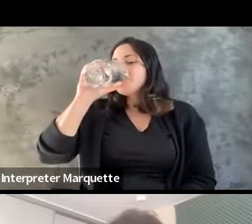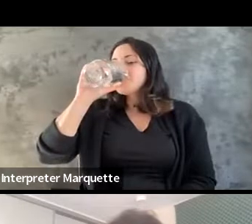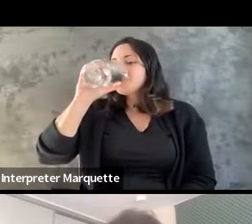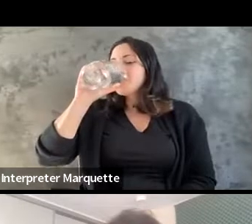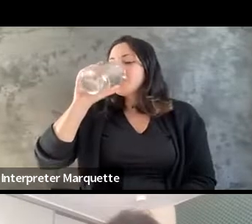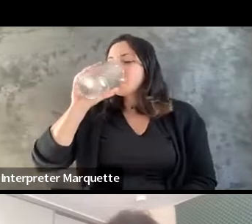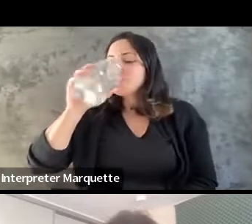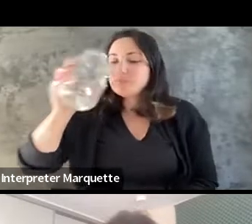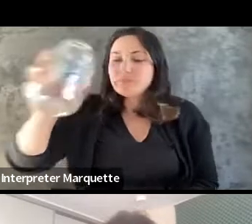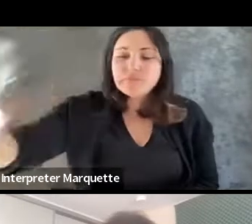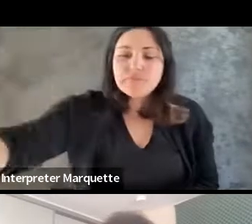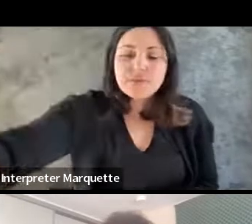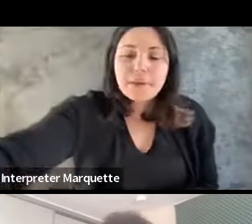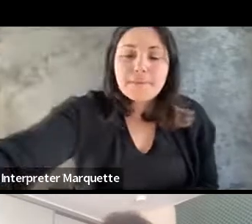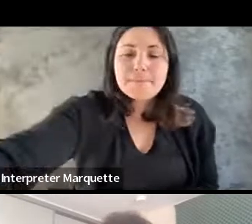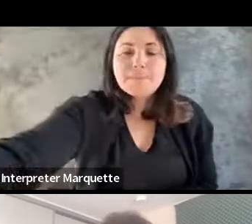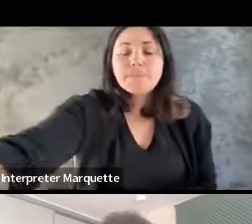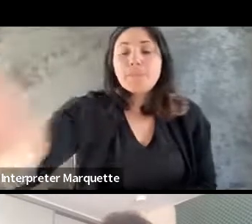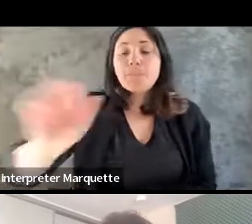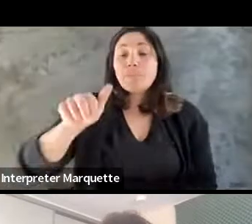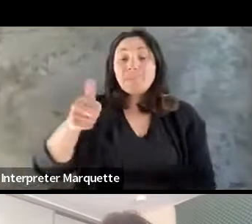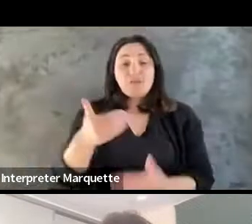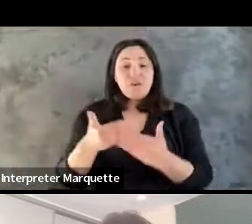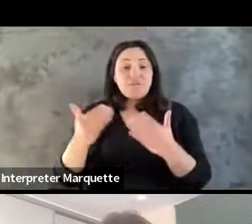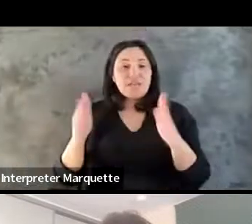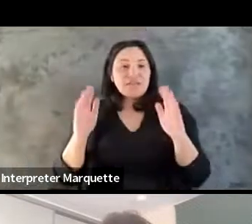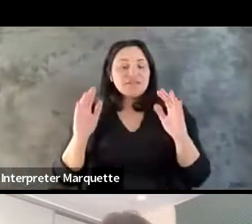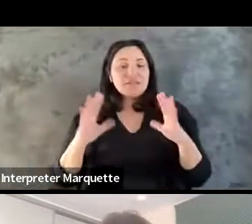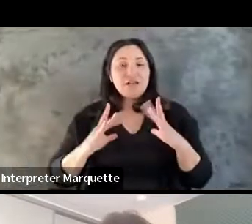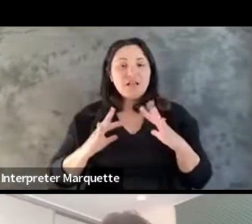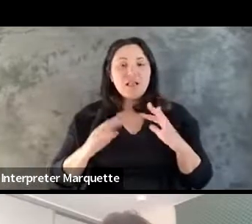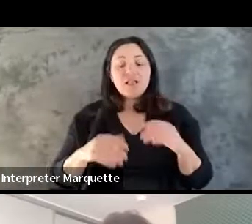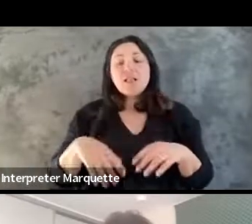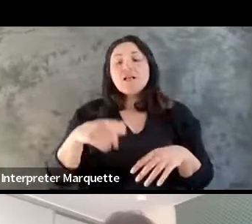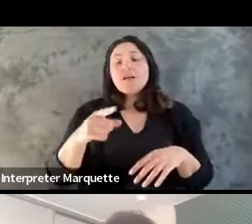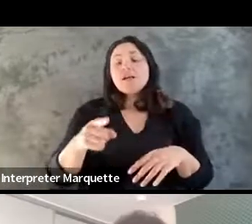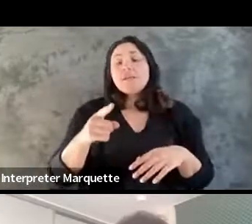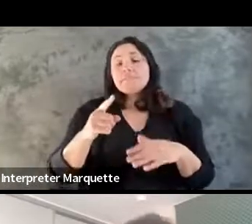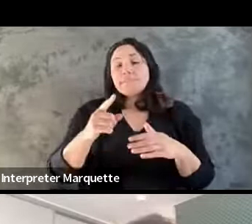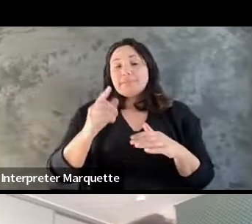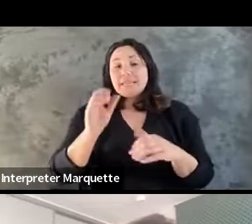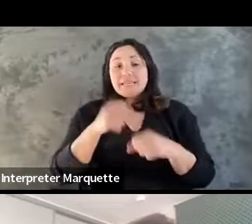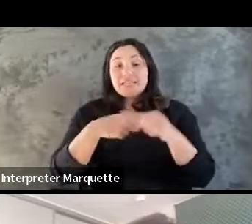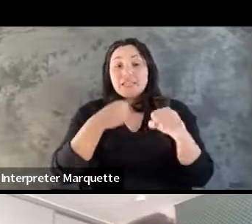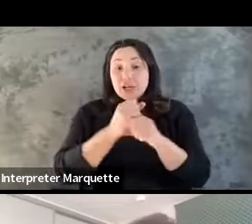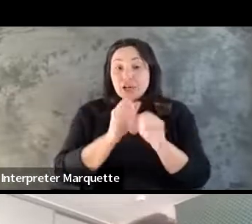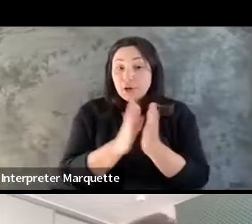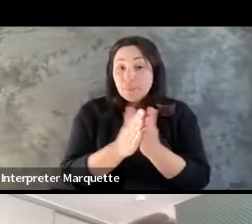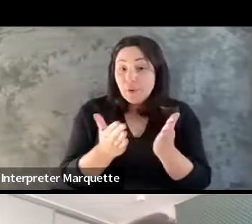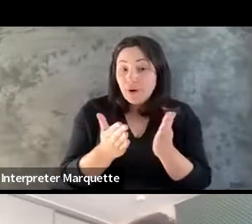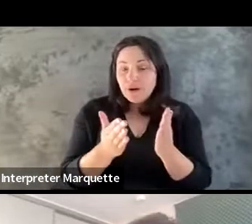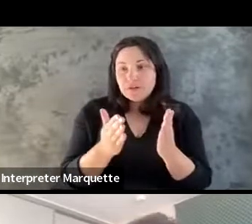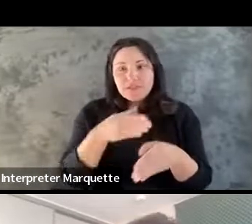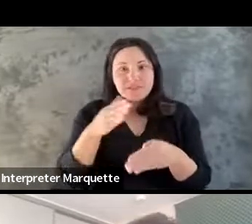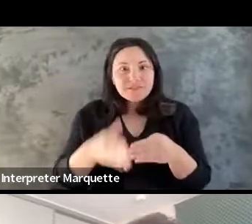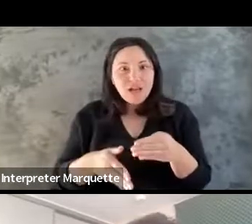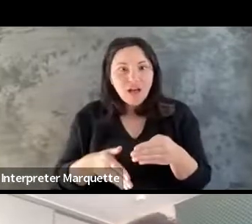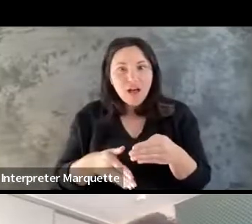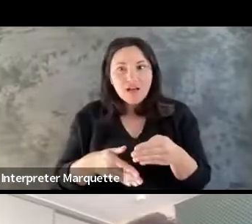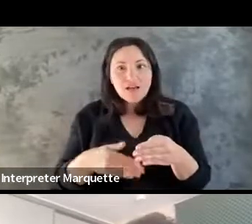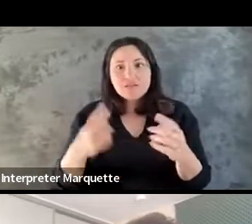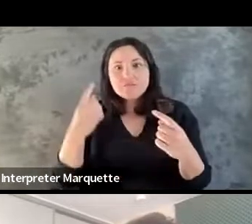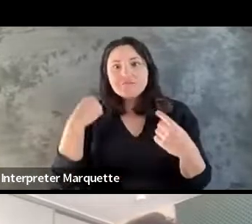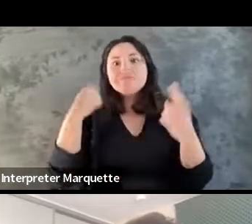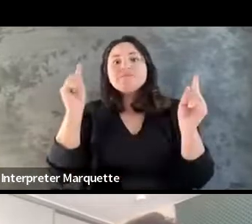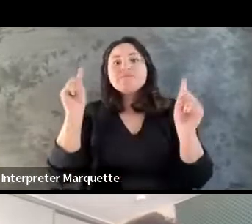are completed. They're beautiful. Shout out to Miss Jessica Leplemay, a first-year teacher that we brought on last year that took